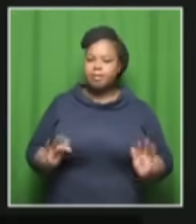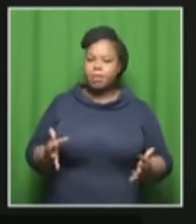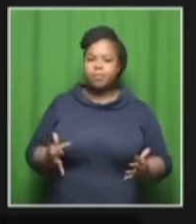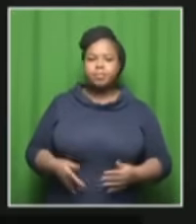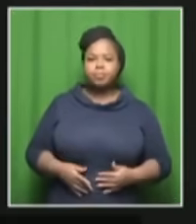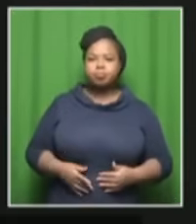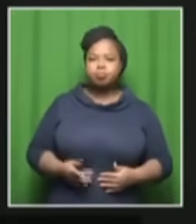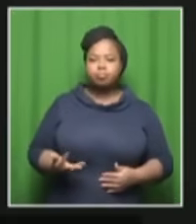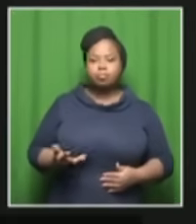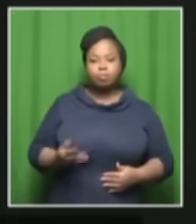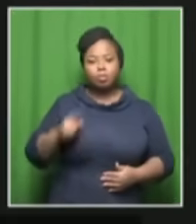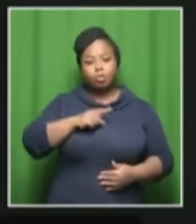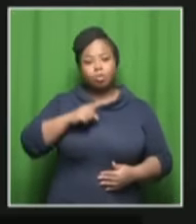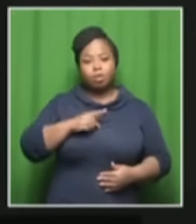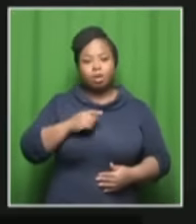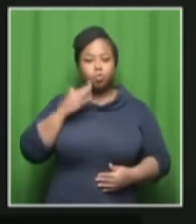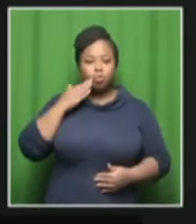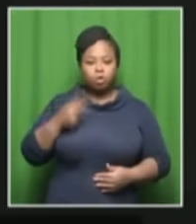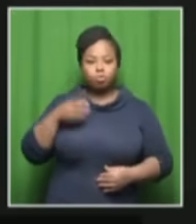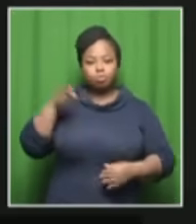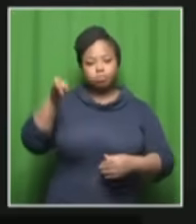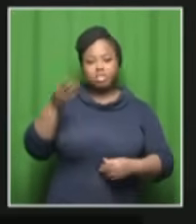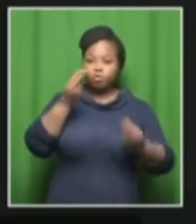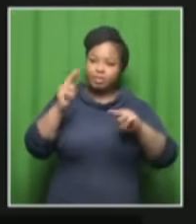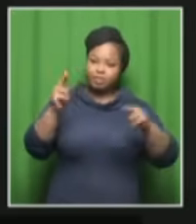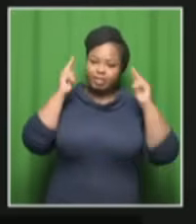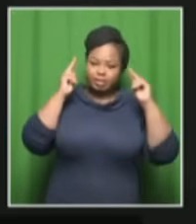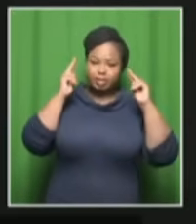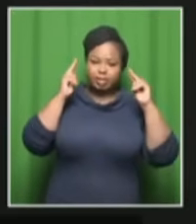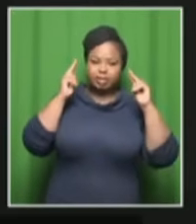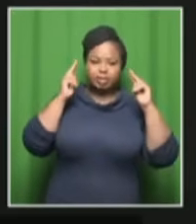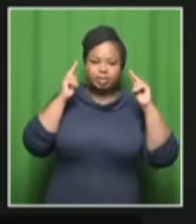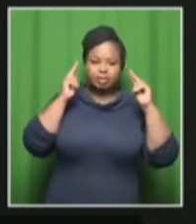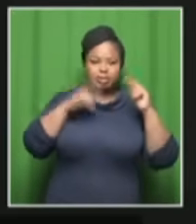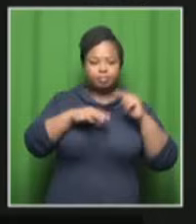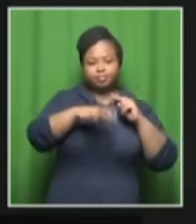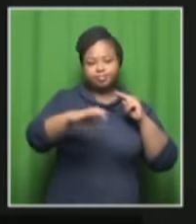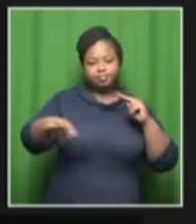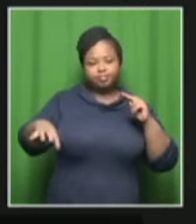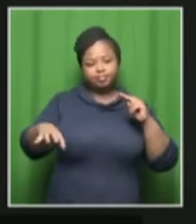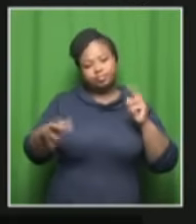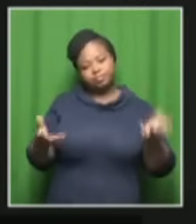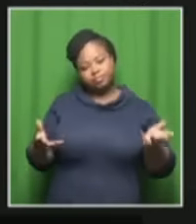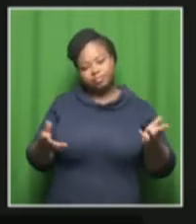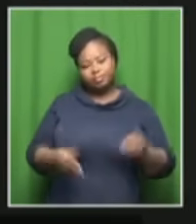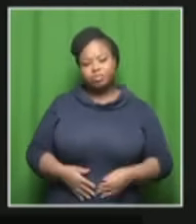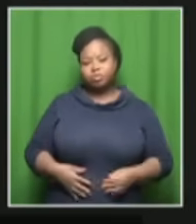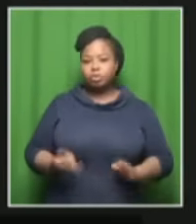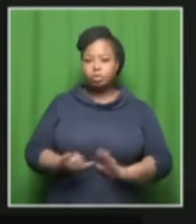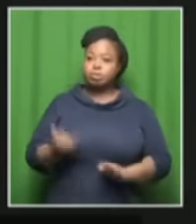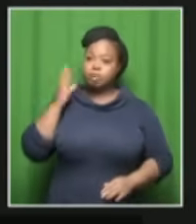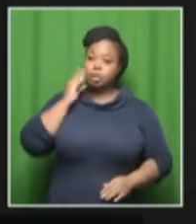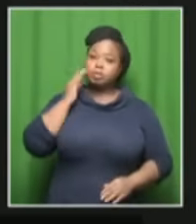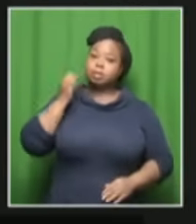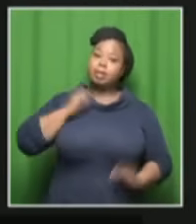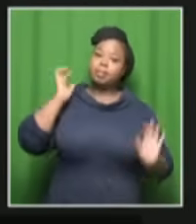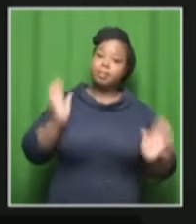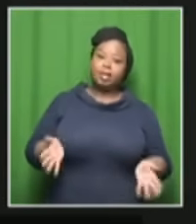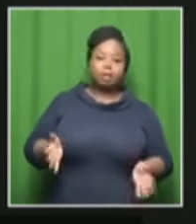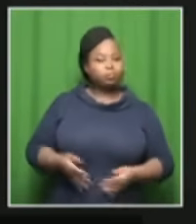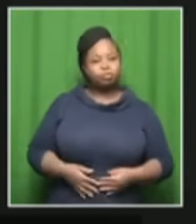like being active at universities, multiple campuses for some time, and, you know, not just my own experience,